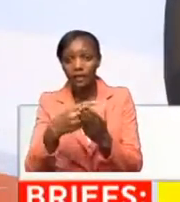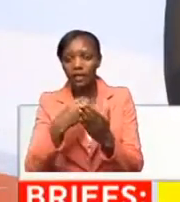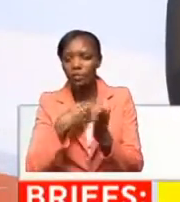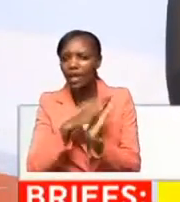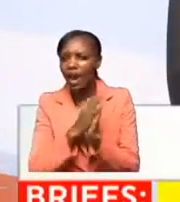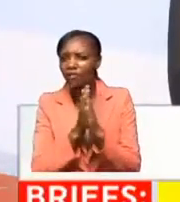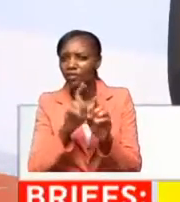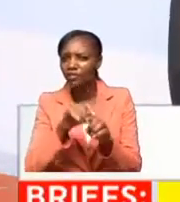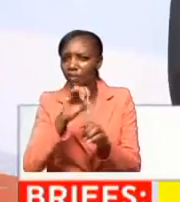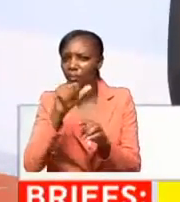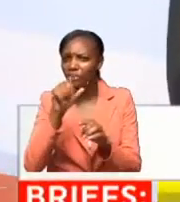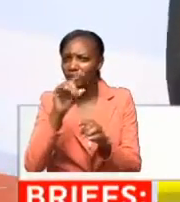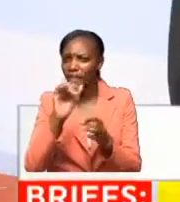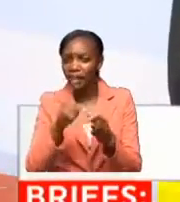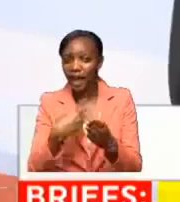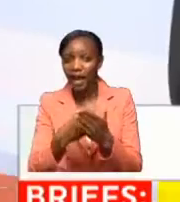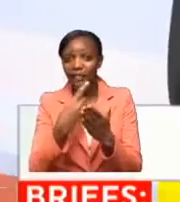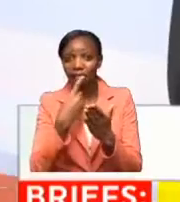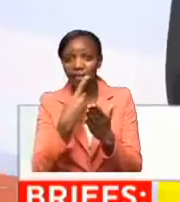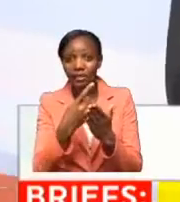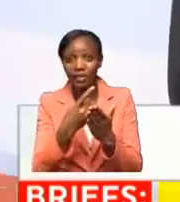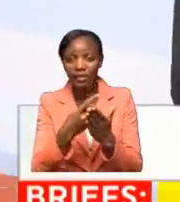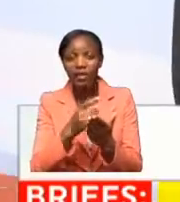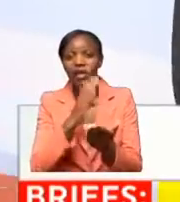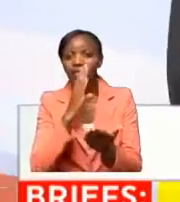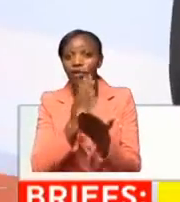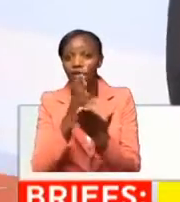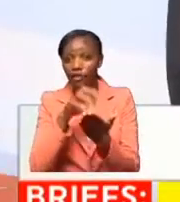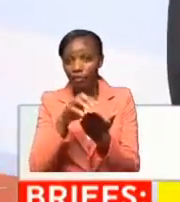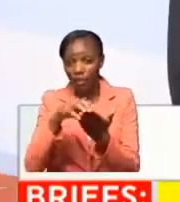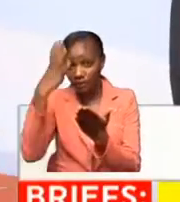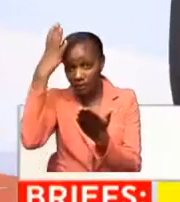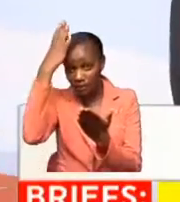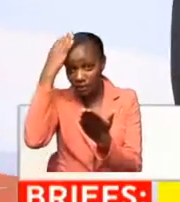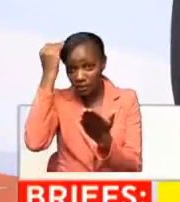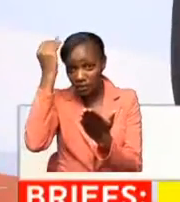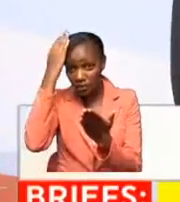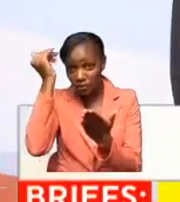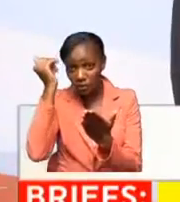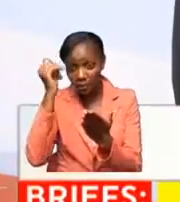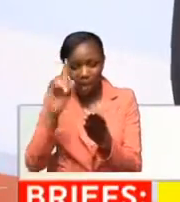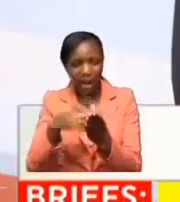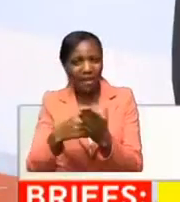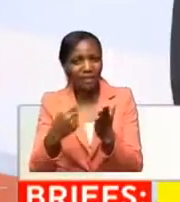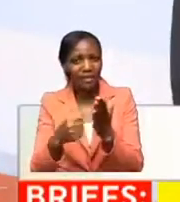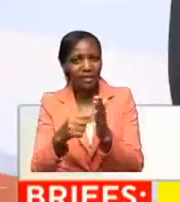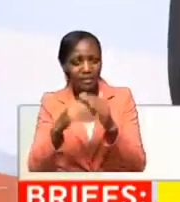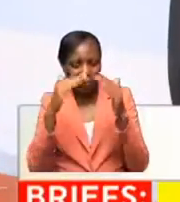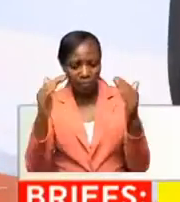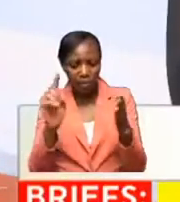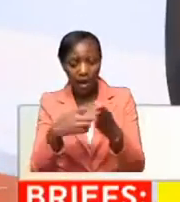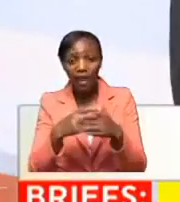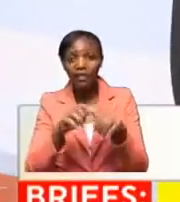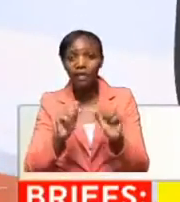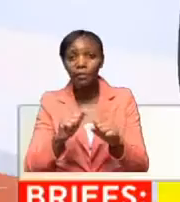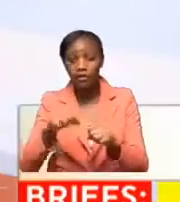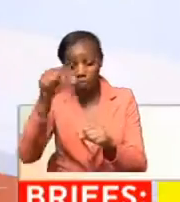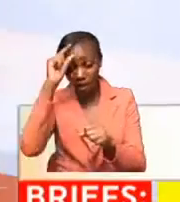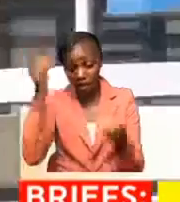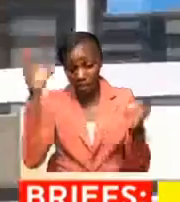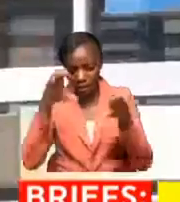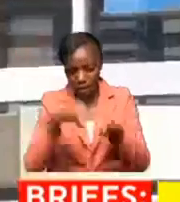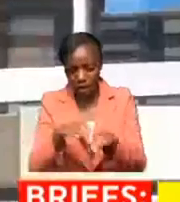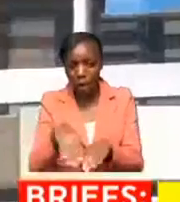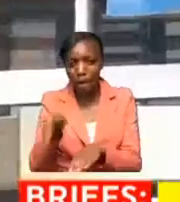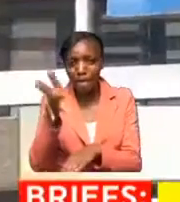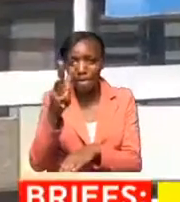the increase in the number of confirmed cases in the neighboring Somalia is what prompted the government to partially lock down Mandera County.